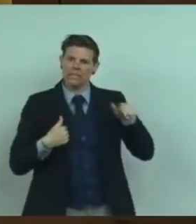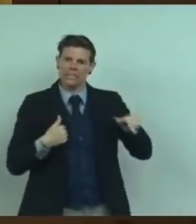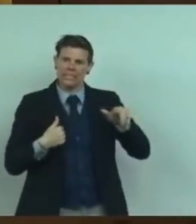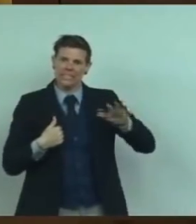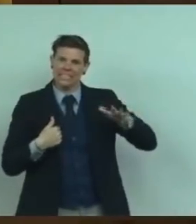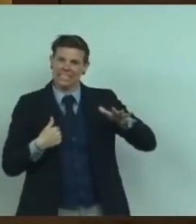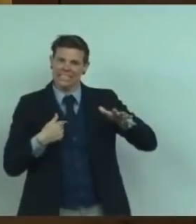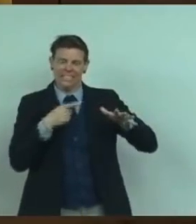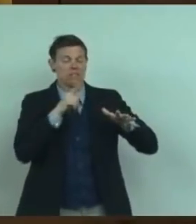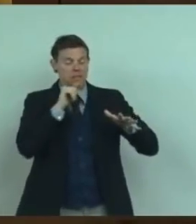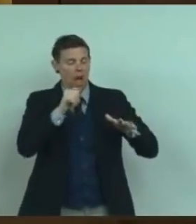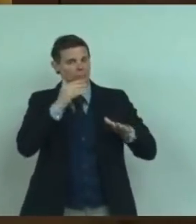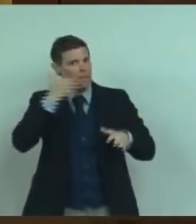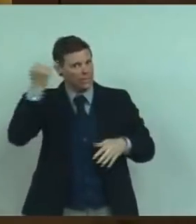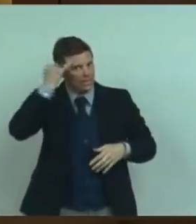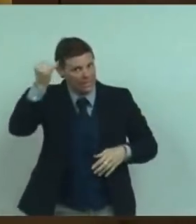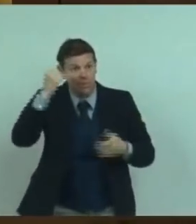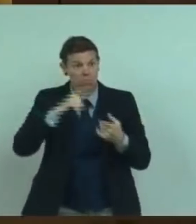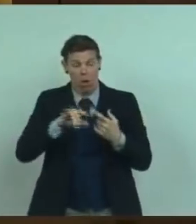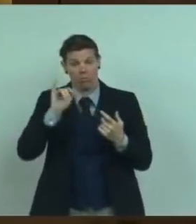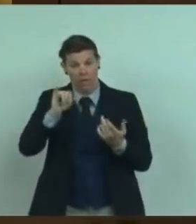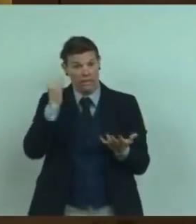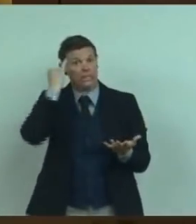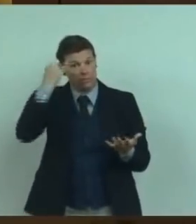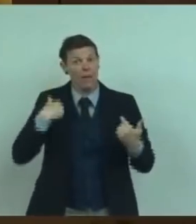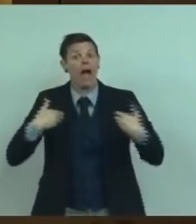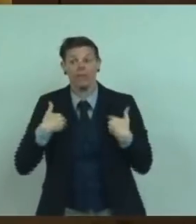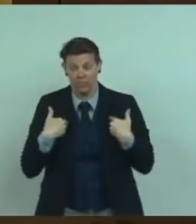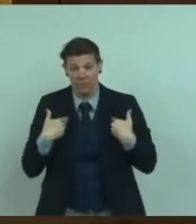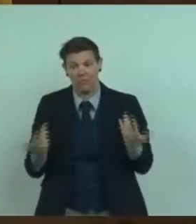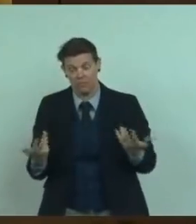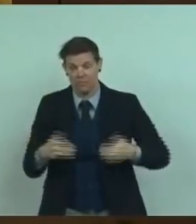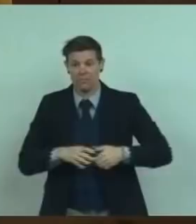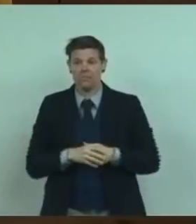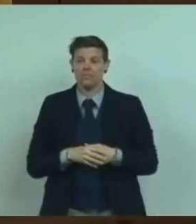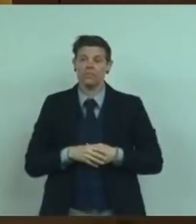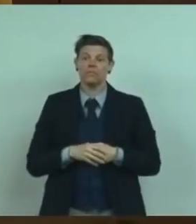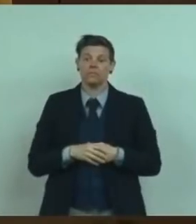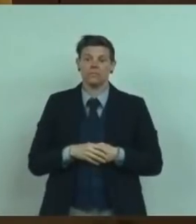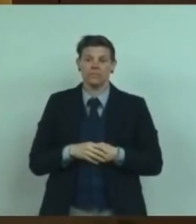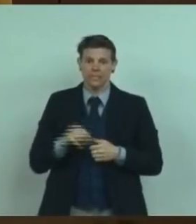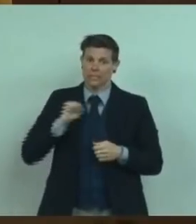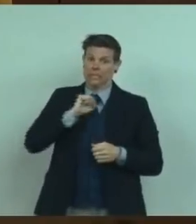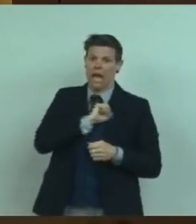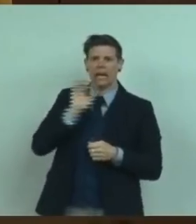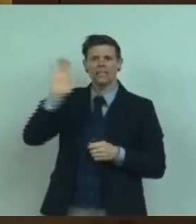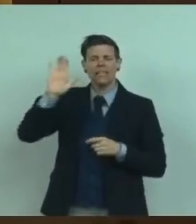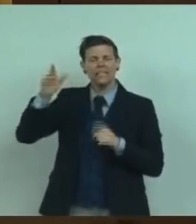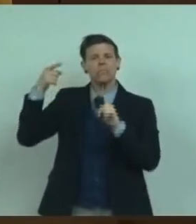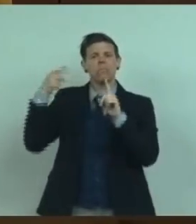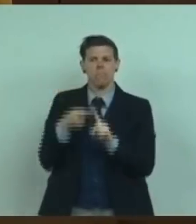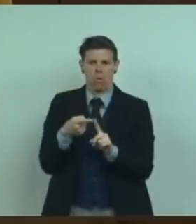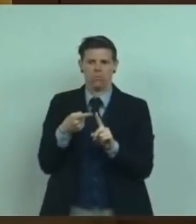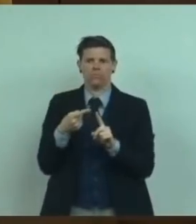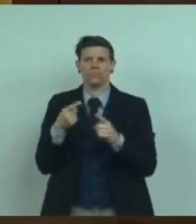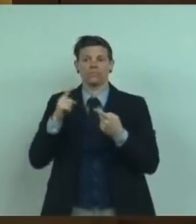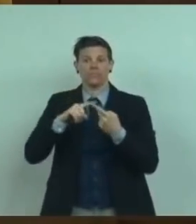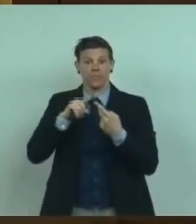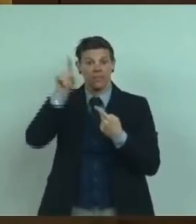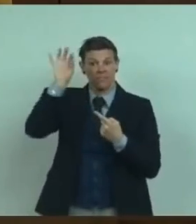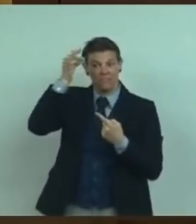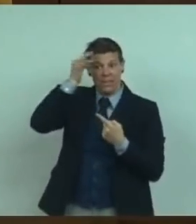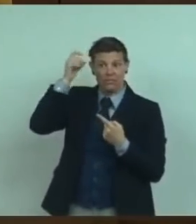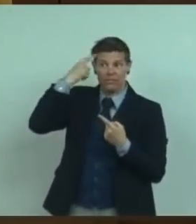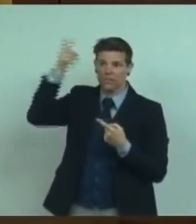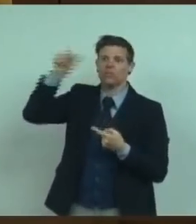that the senator was potentially making is twofold. Federal government doesn't have what states are going to need, and even where